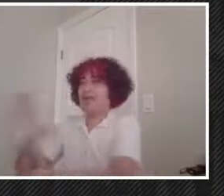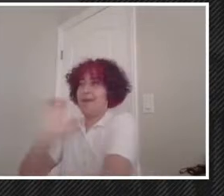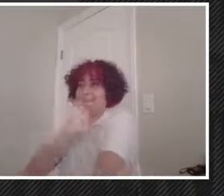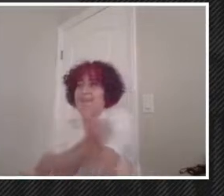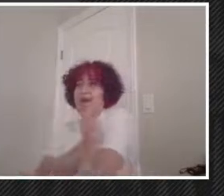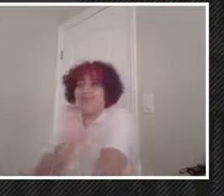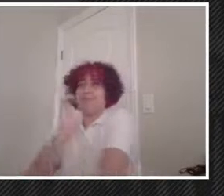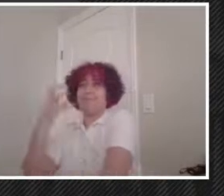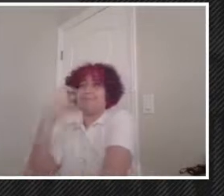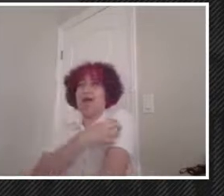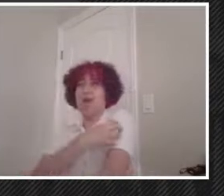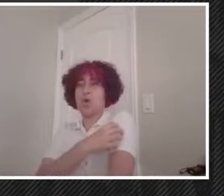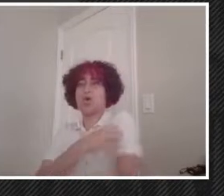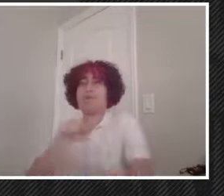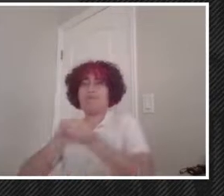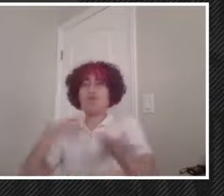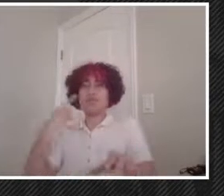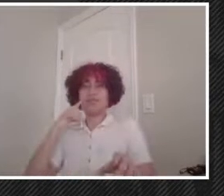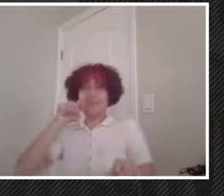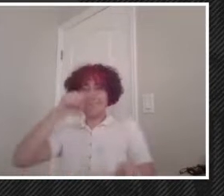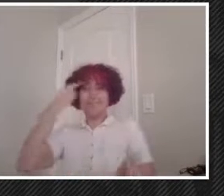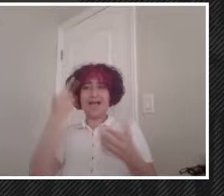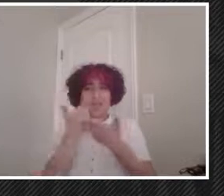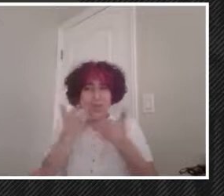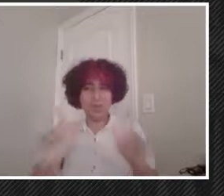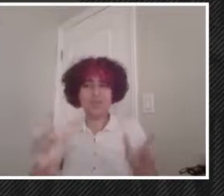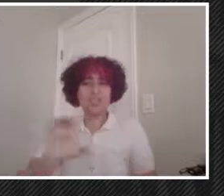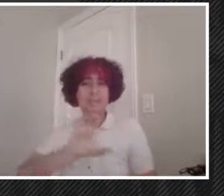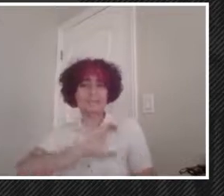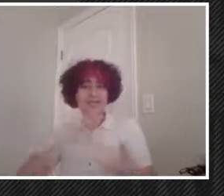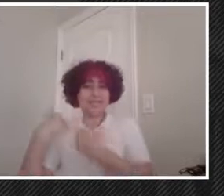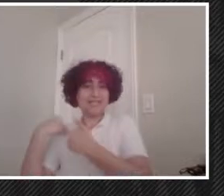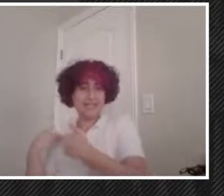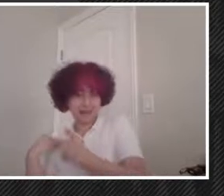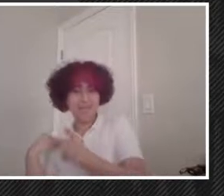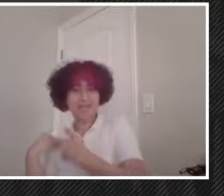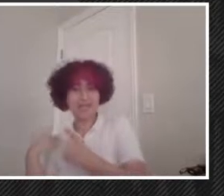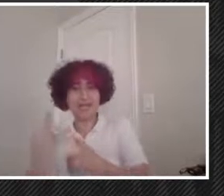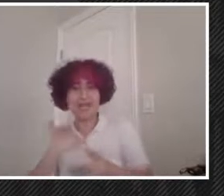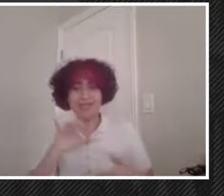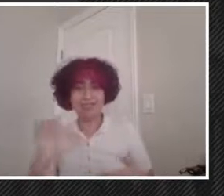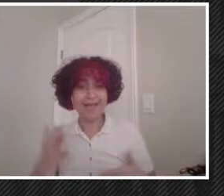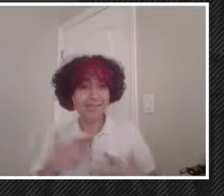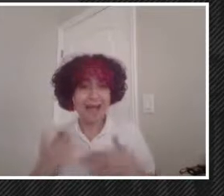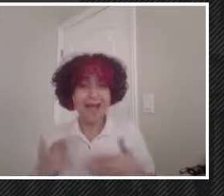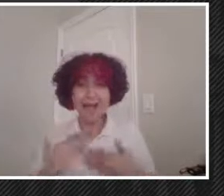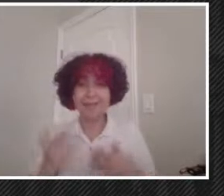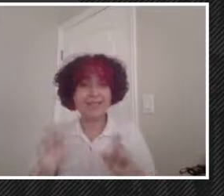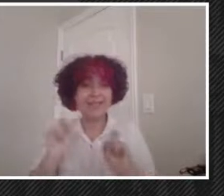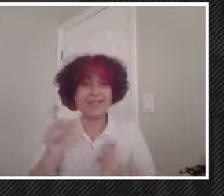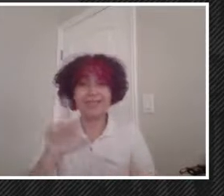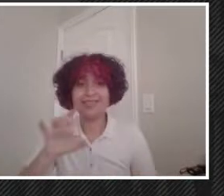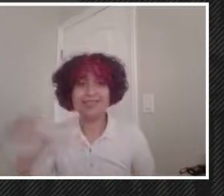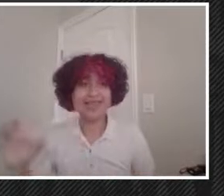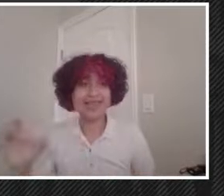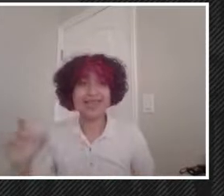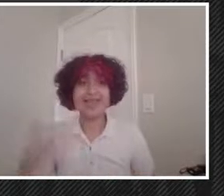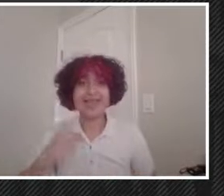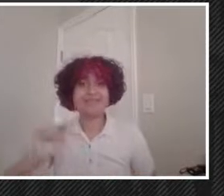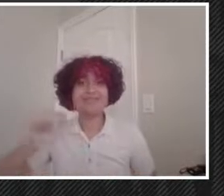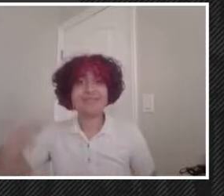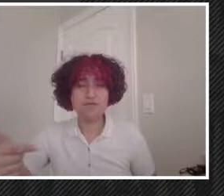Black liberation, of course, police accountability as well? Lee, I'm happy for you to give a comment there, and then I'll open it up to the rest of the